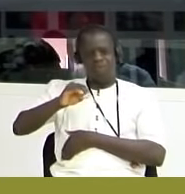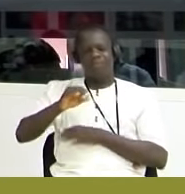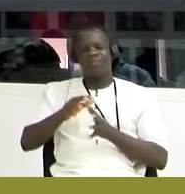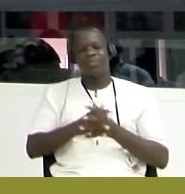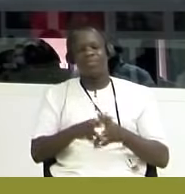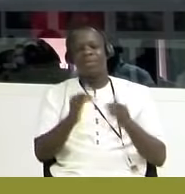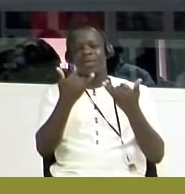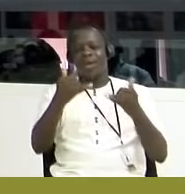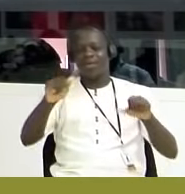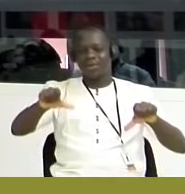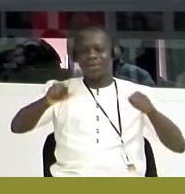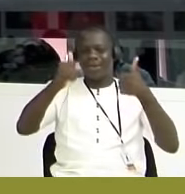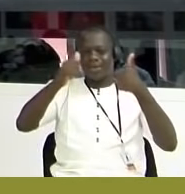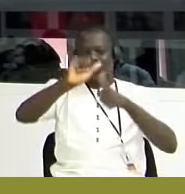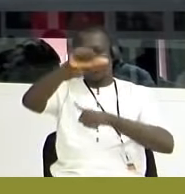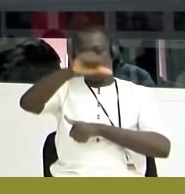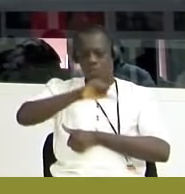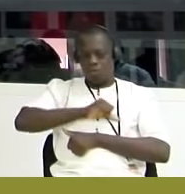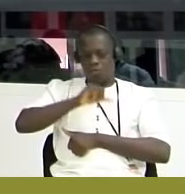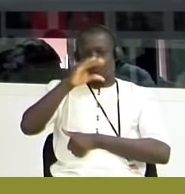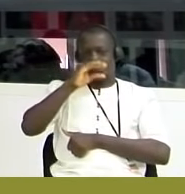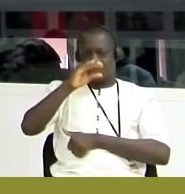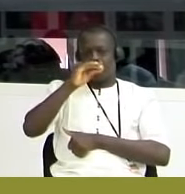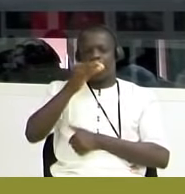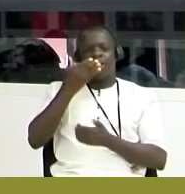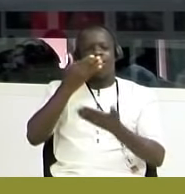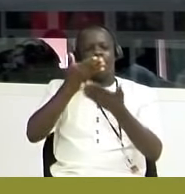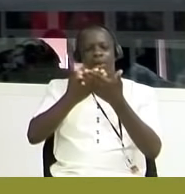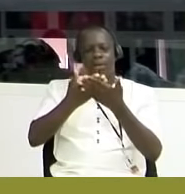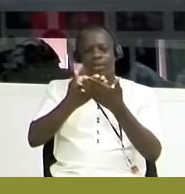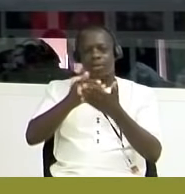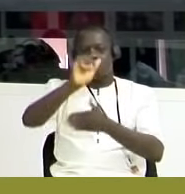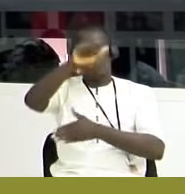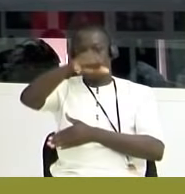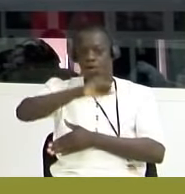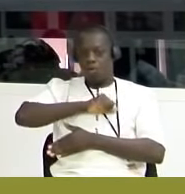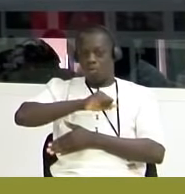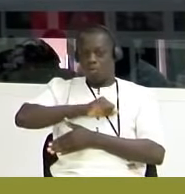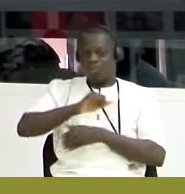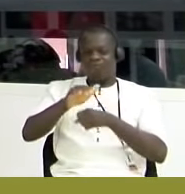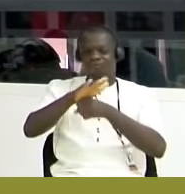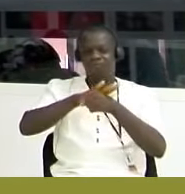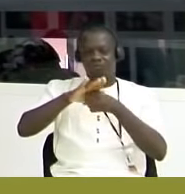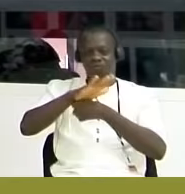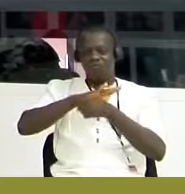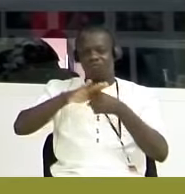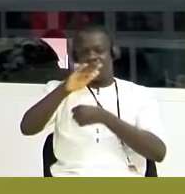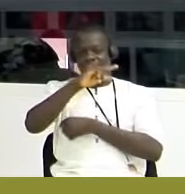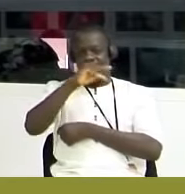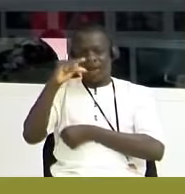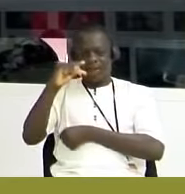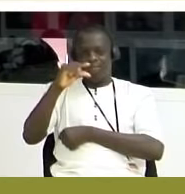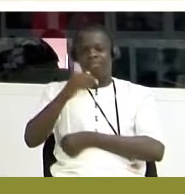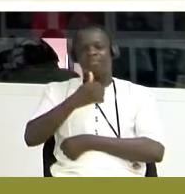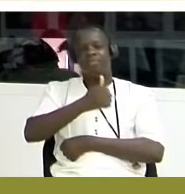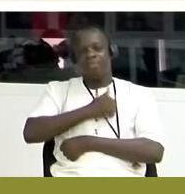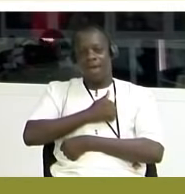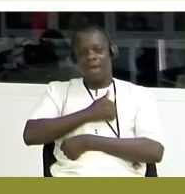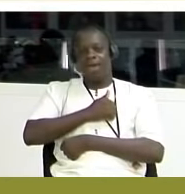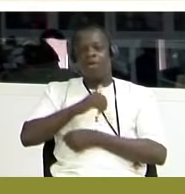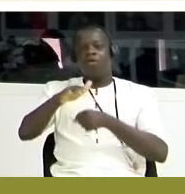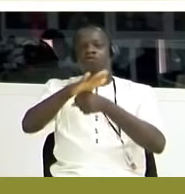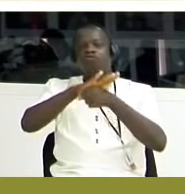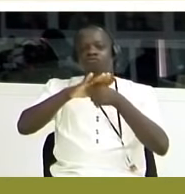So we'll start your testimony. Can you please state for the record your full name? My full name is